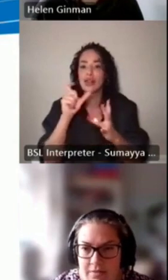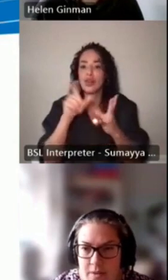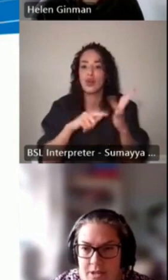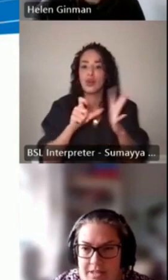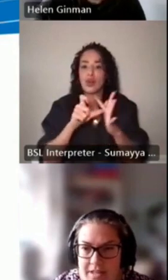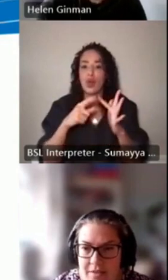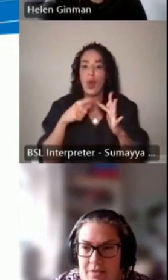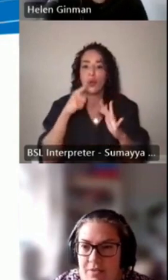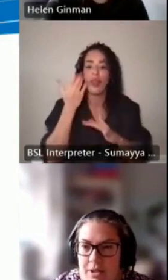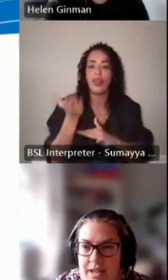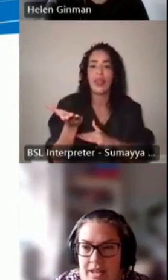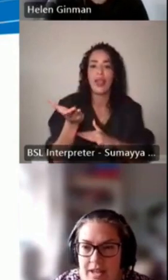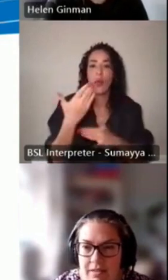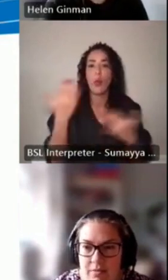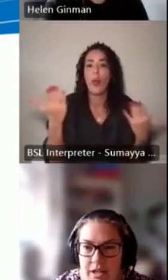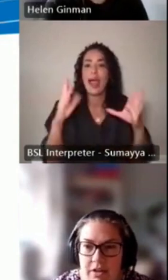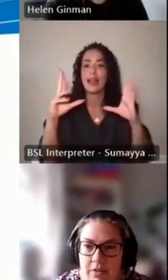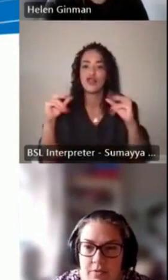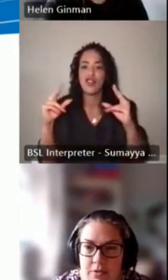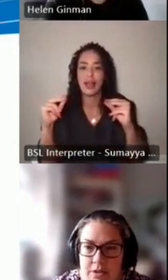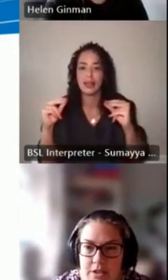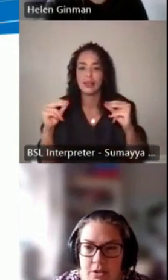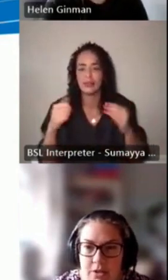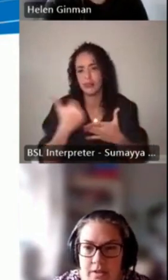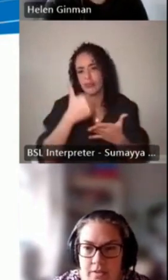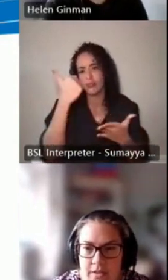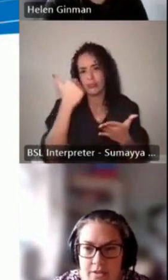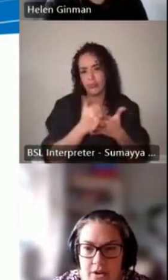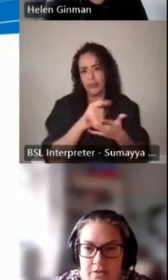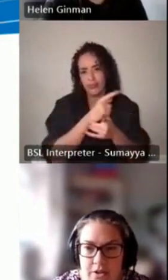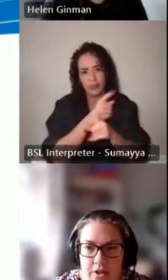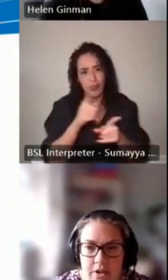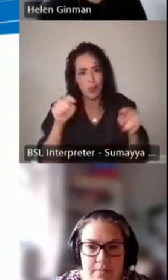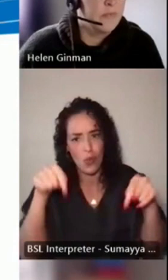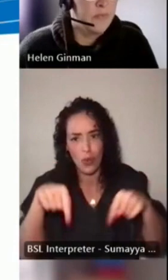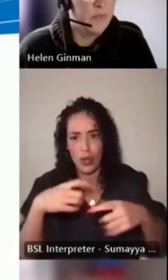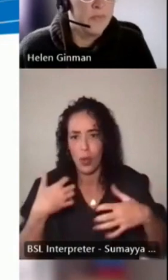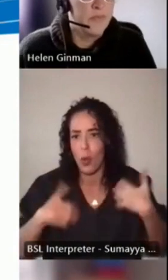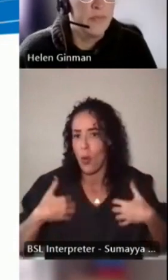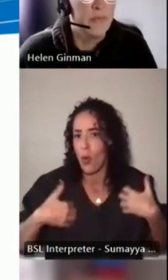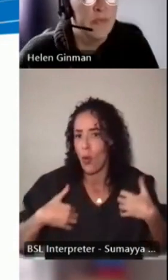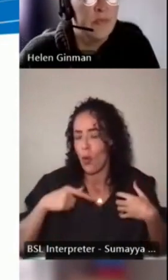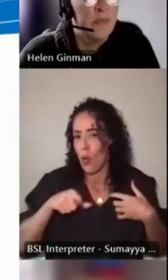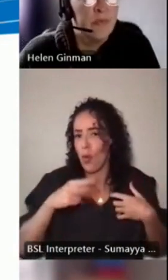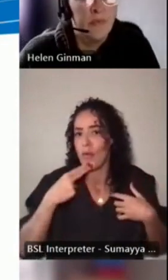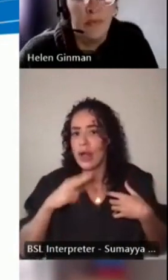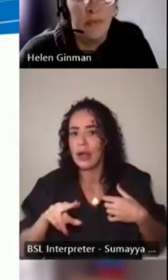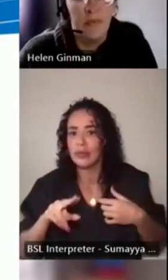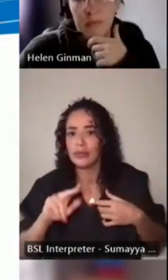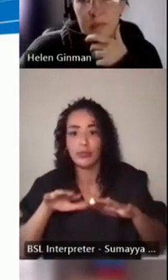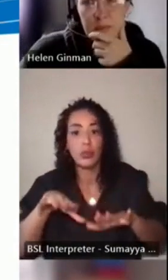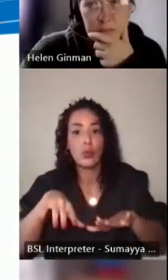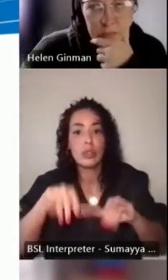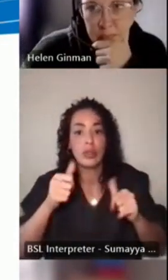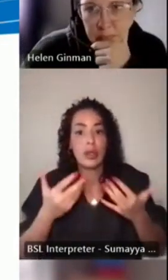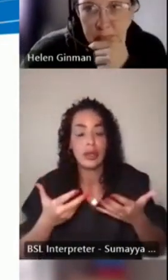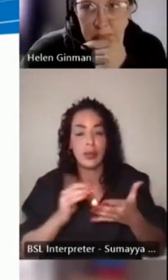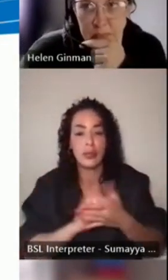Okay, so it's fabulous to have everyone here. Really looking forward to this afternoon. So we'll get